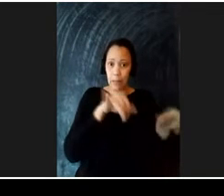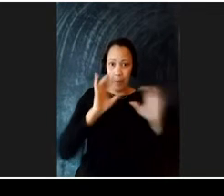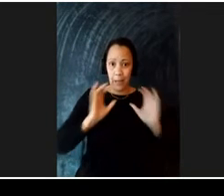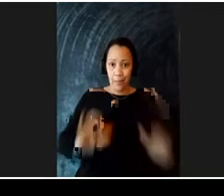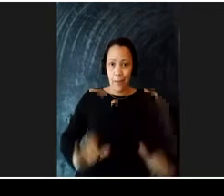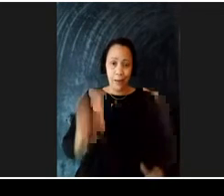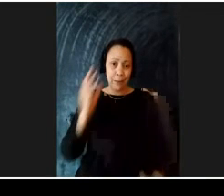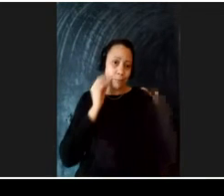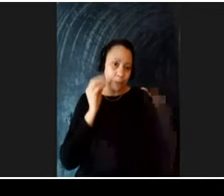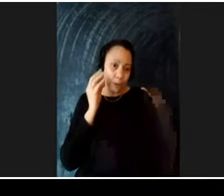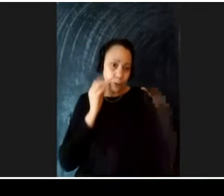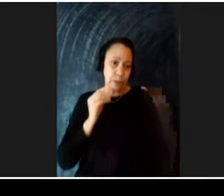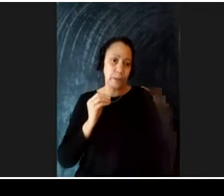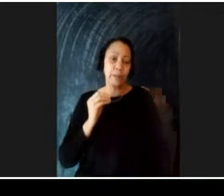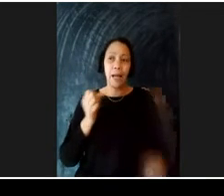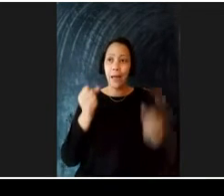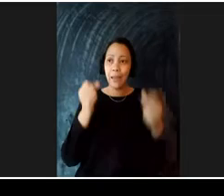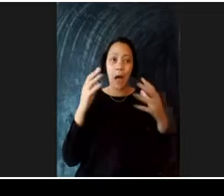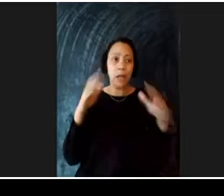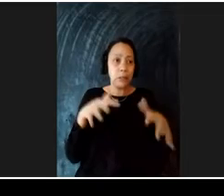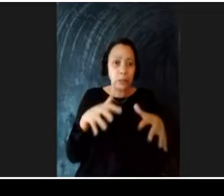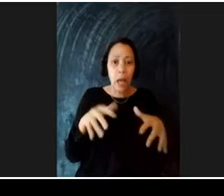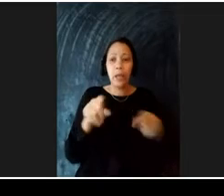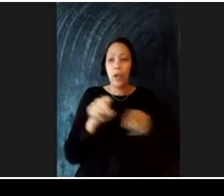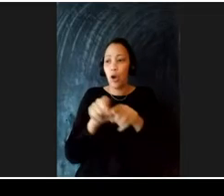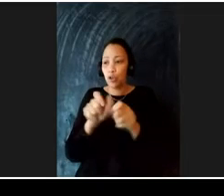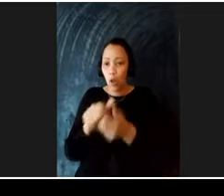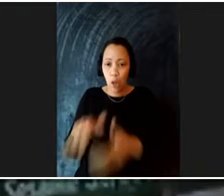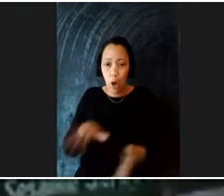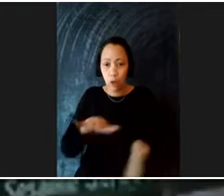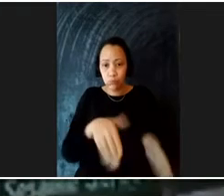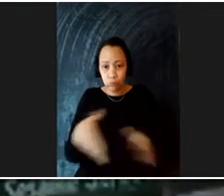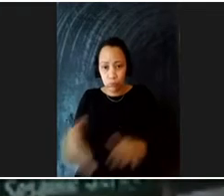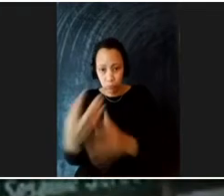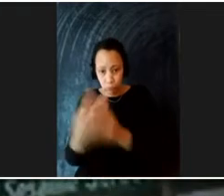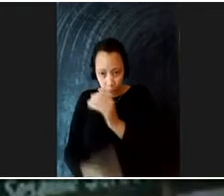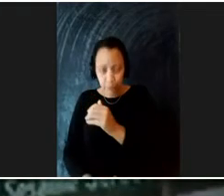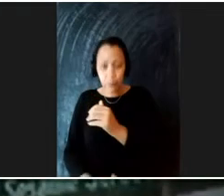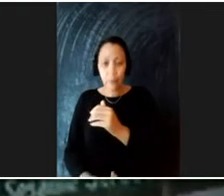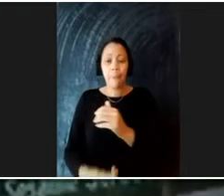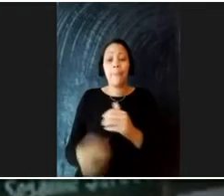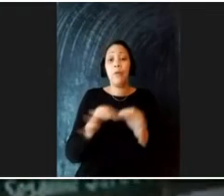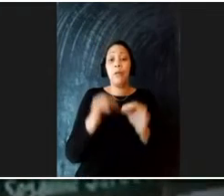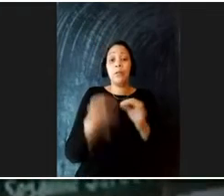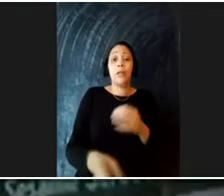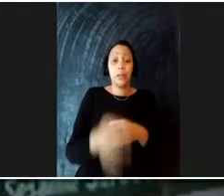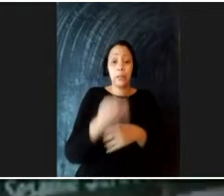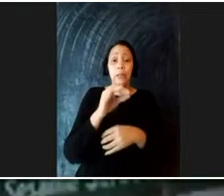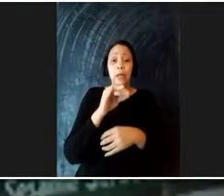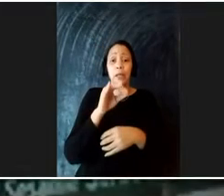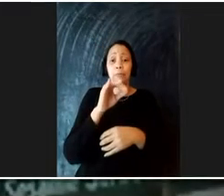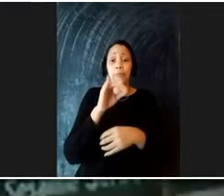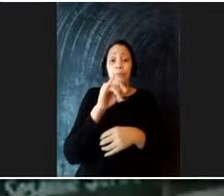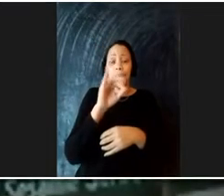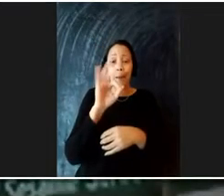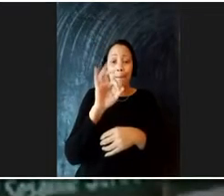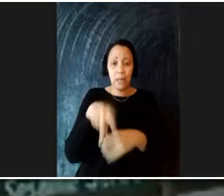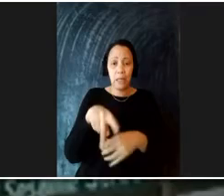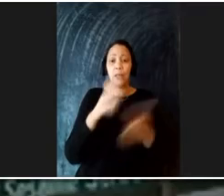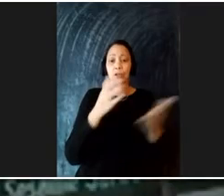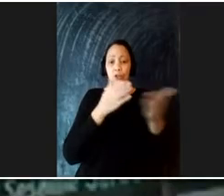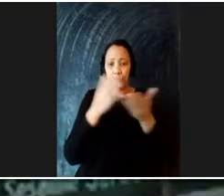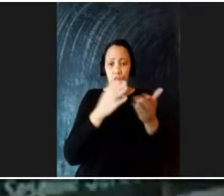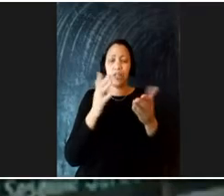think about moving forward and some of the things we did did at your eyes Nathaniel yes Nathaniel if I could just um